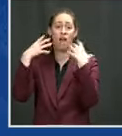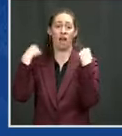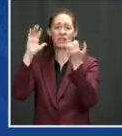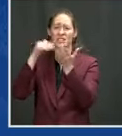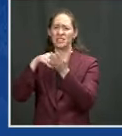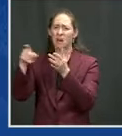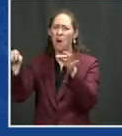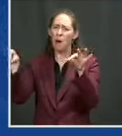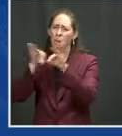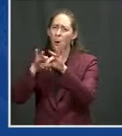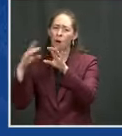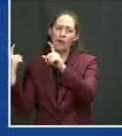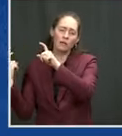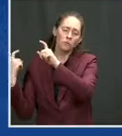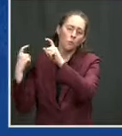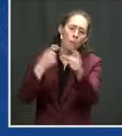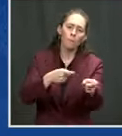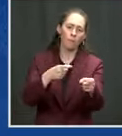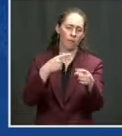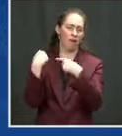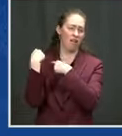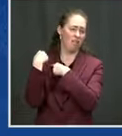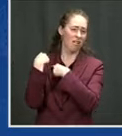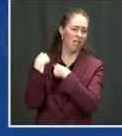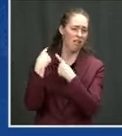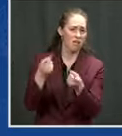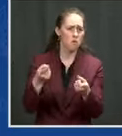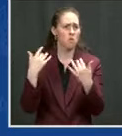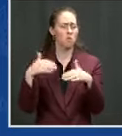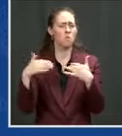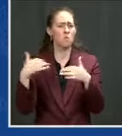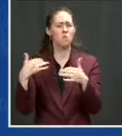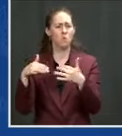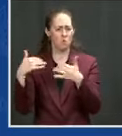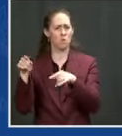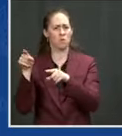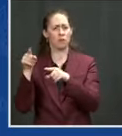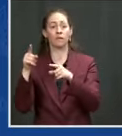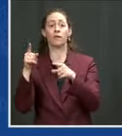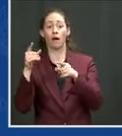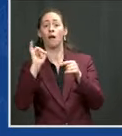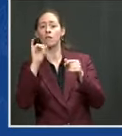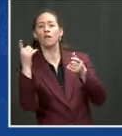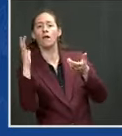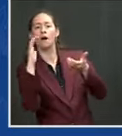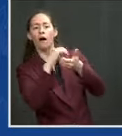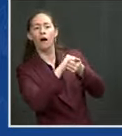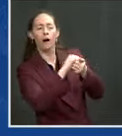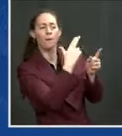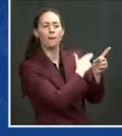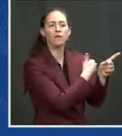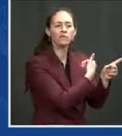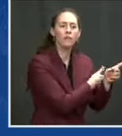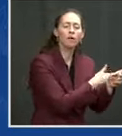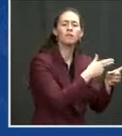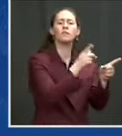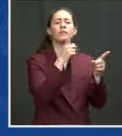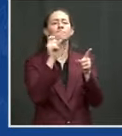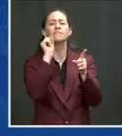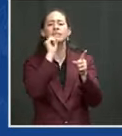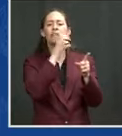hospitals and with churches and senior centers and community centers and mobile vaccine